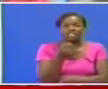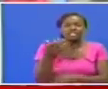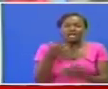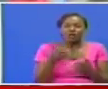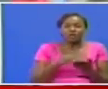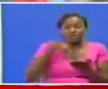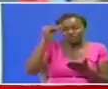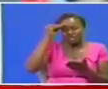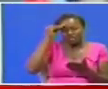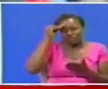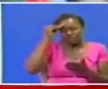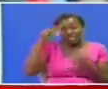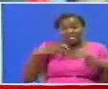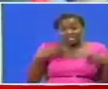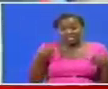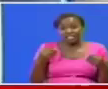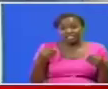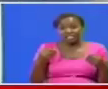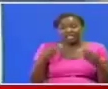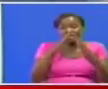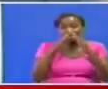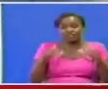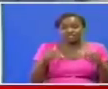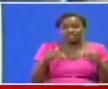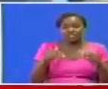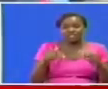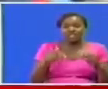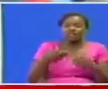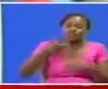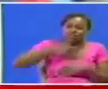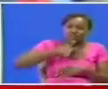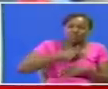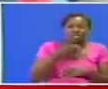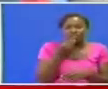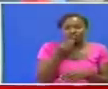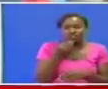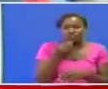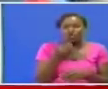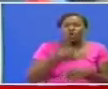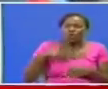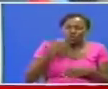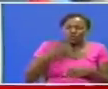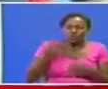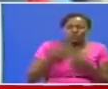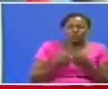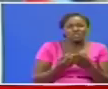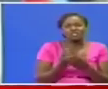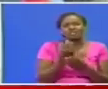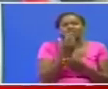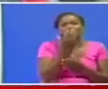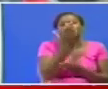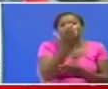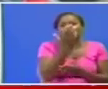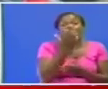education, the cost of healthcare, housing, fuel, and food are going ever higher. More and more of our